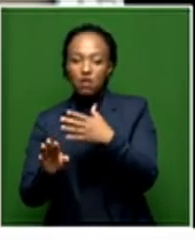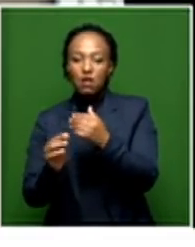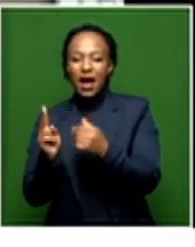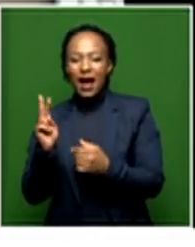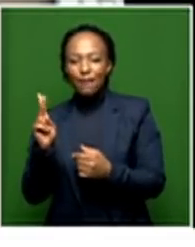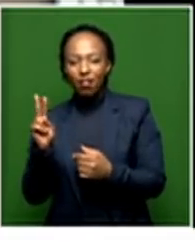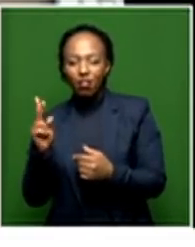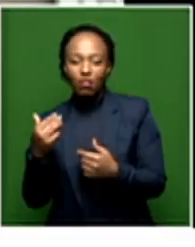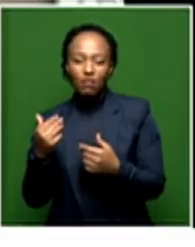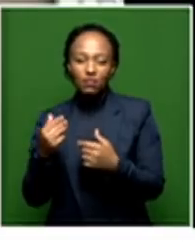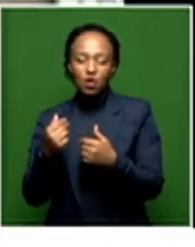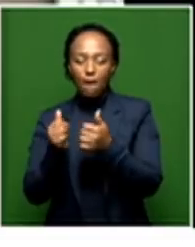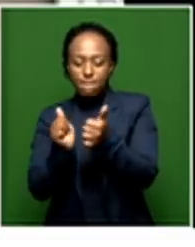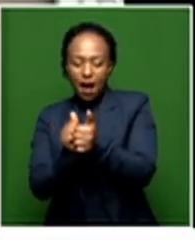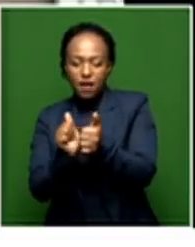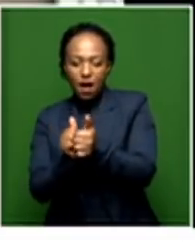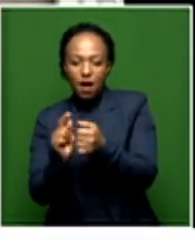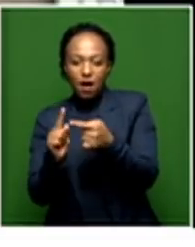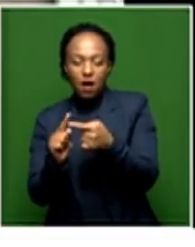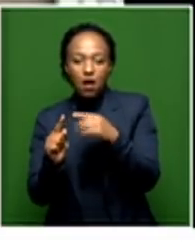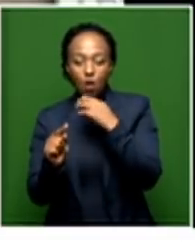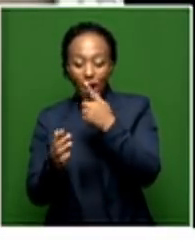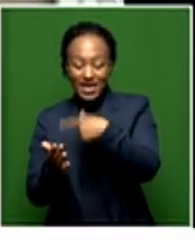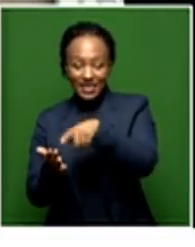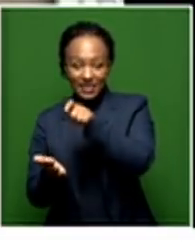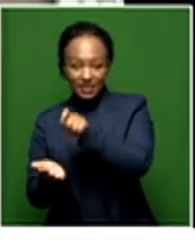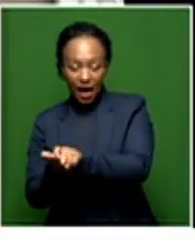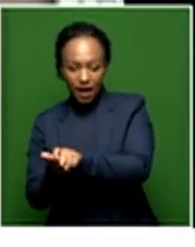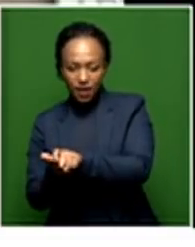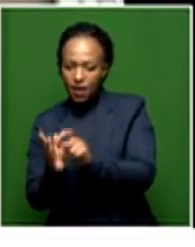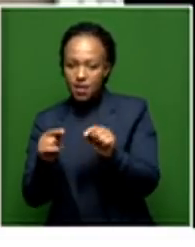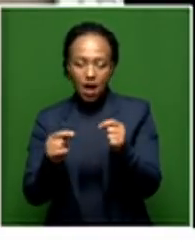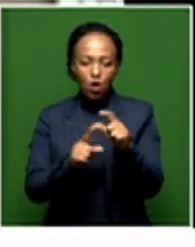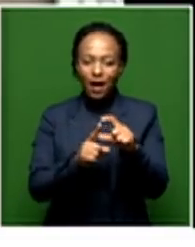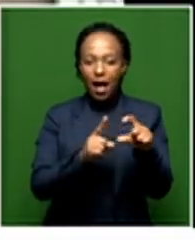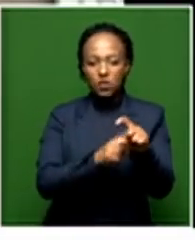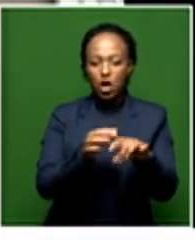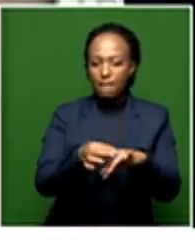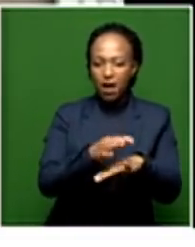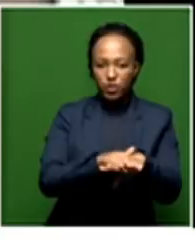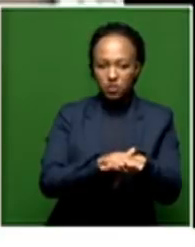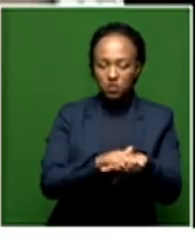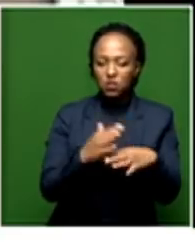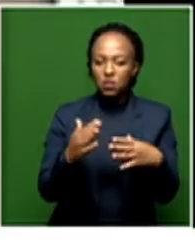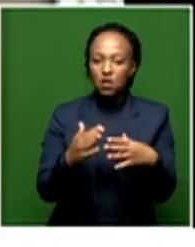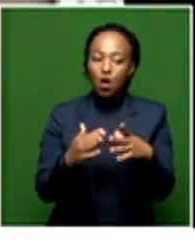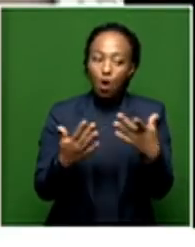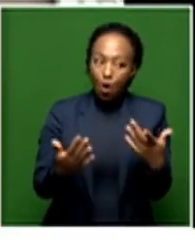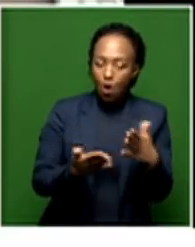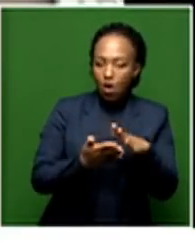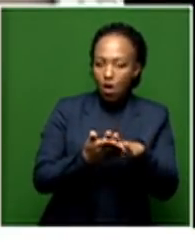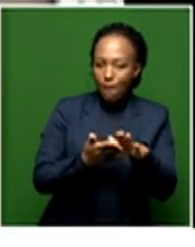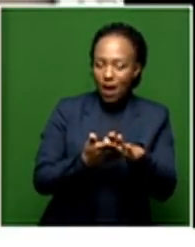spouse who is in a civil marriage could not enter into a customary marriage with, a subsequent